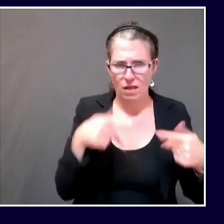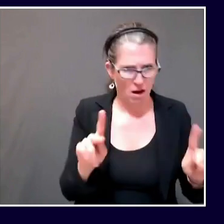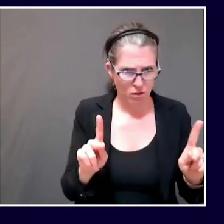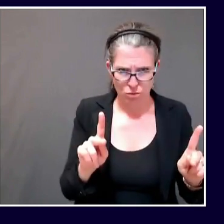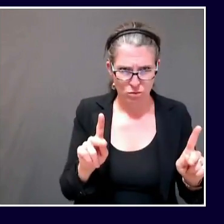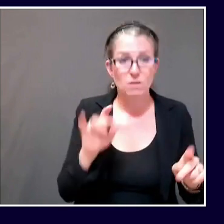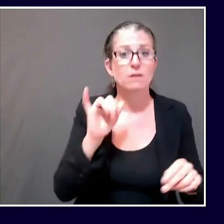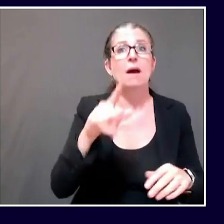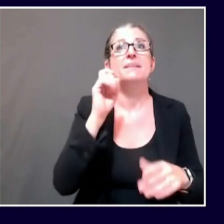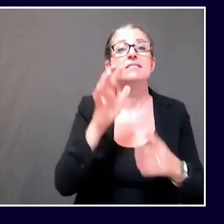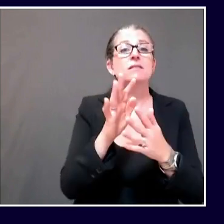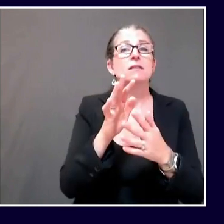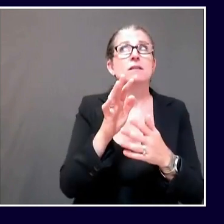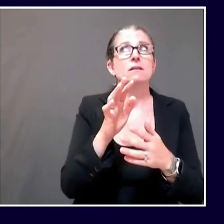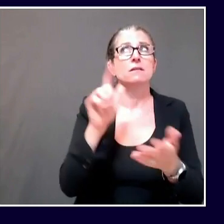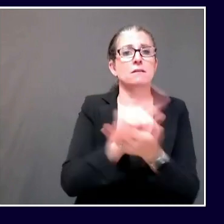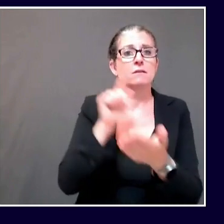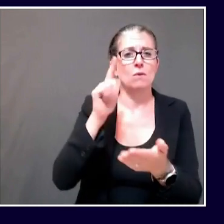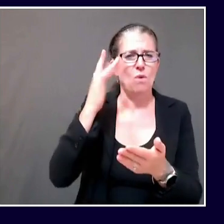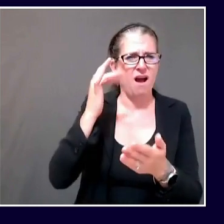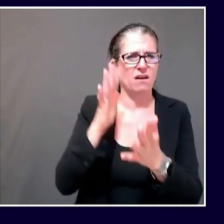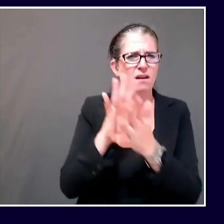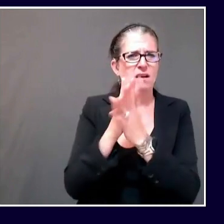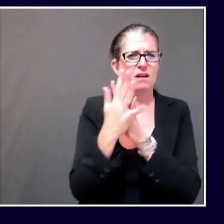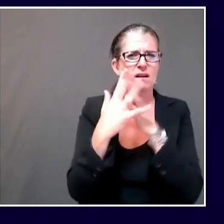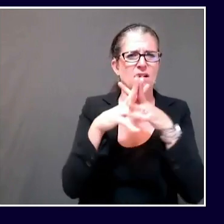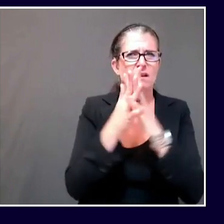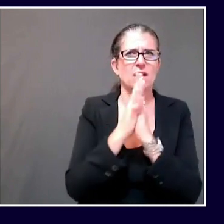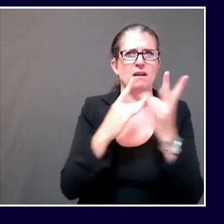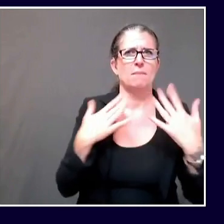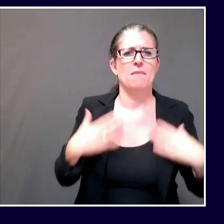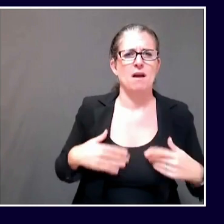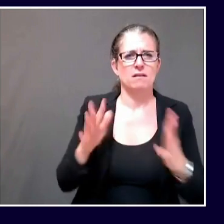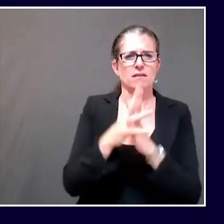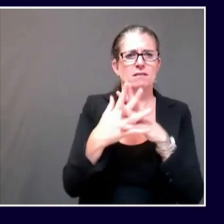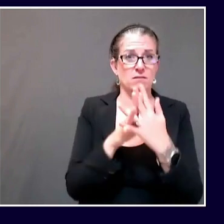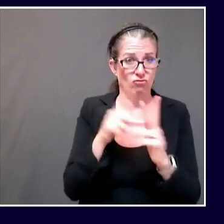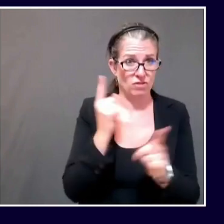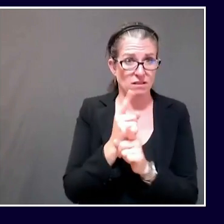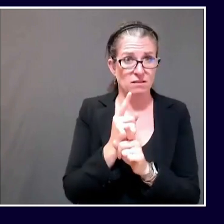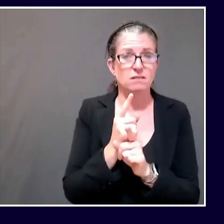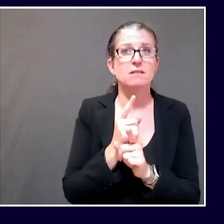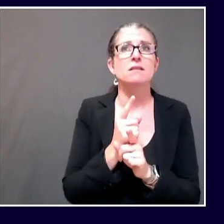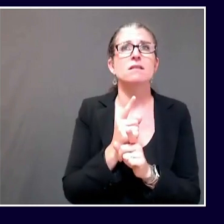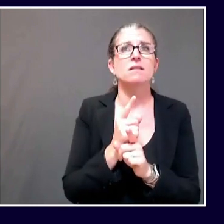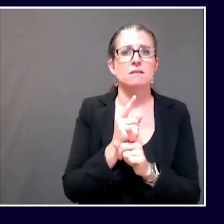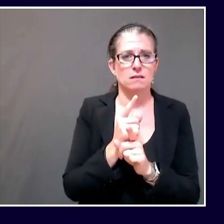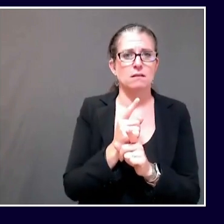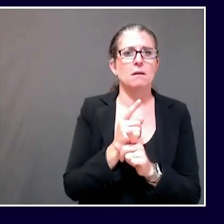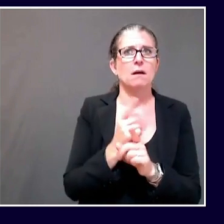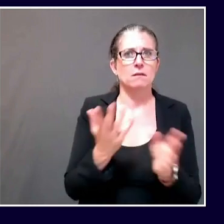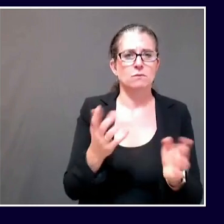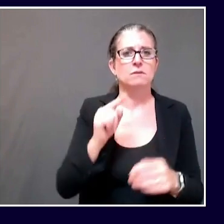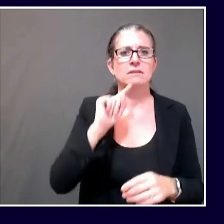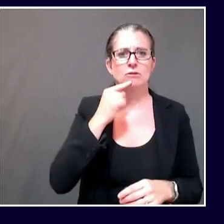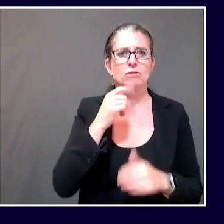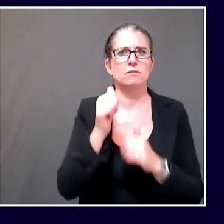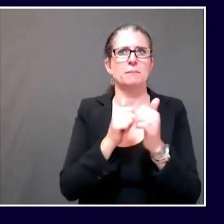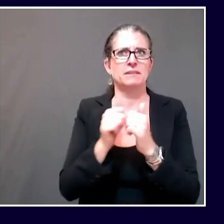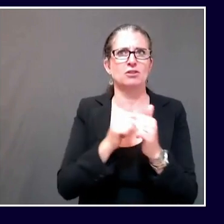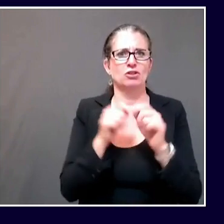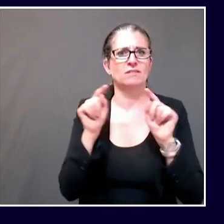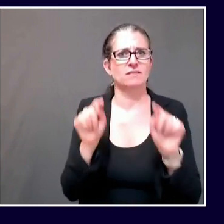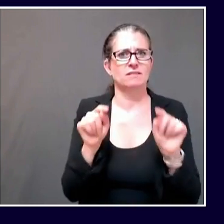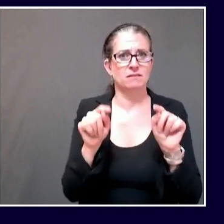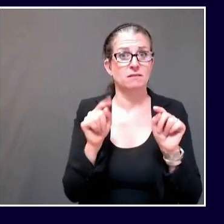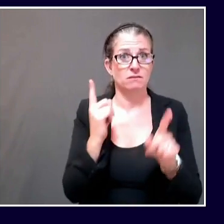team competition level. So the CDC guidelines, level 1 and level 2, do not include actual competition